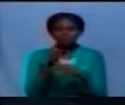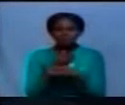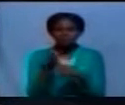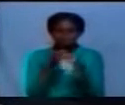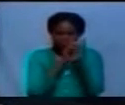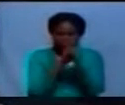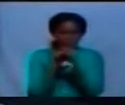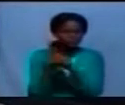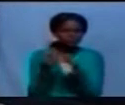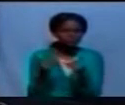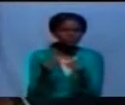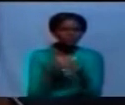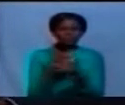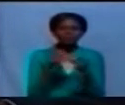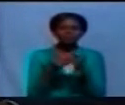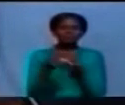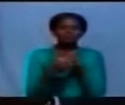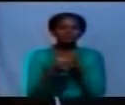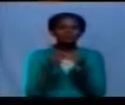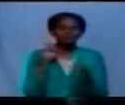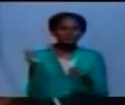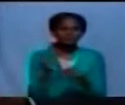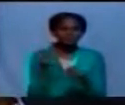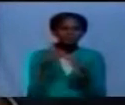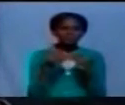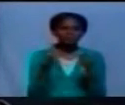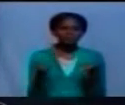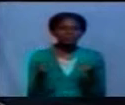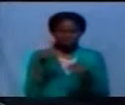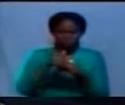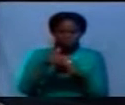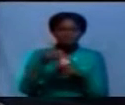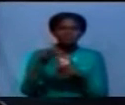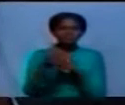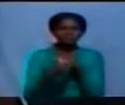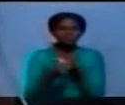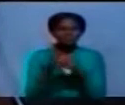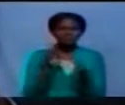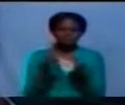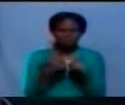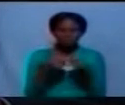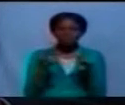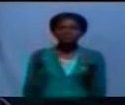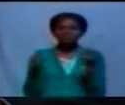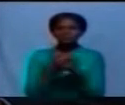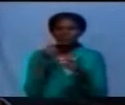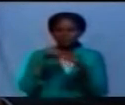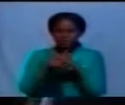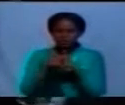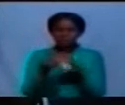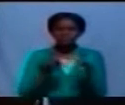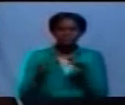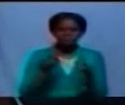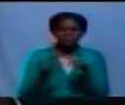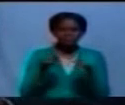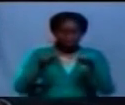decisions. The central bank's arms are always open. They are the registrar of banks, so If there are no new entrants, basically it means people are